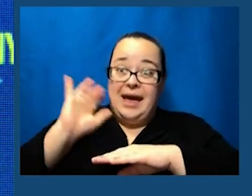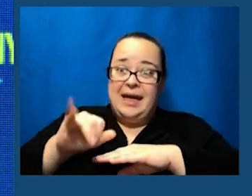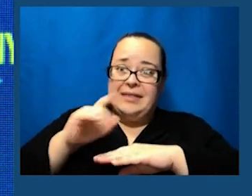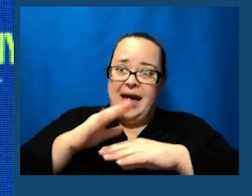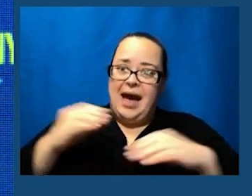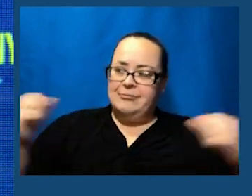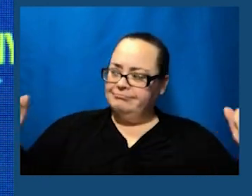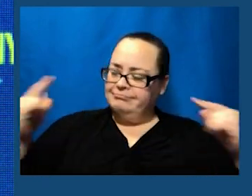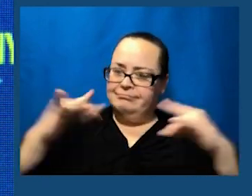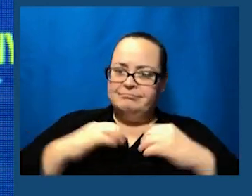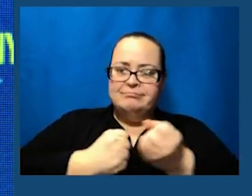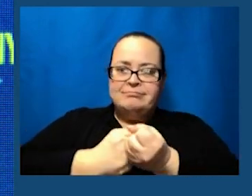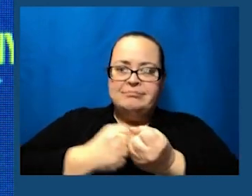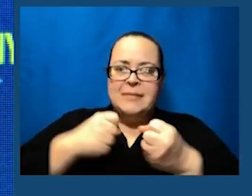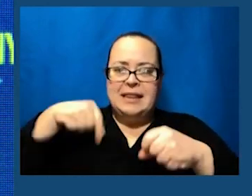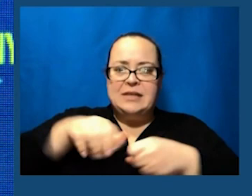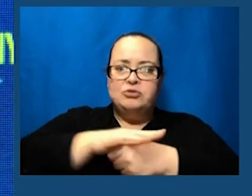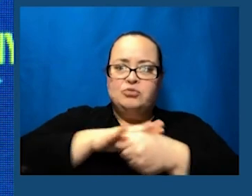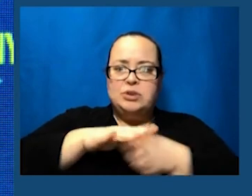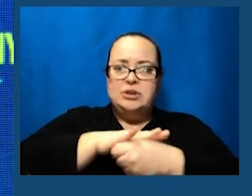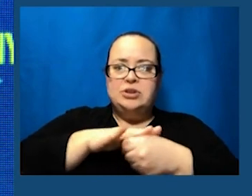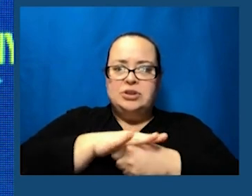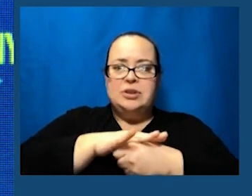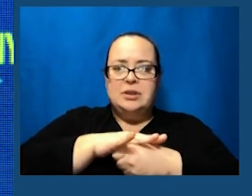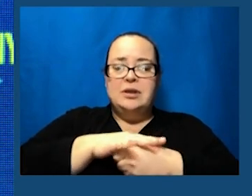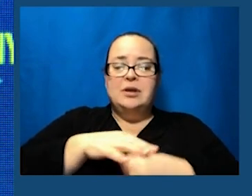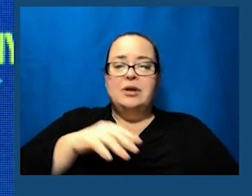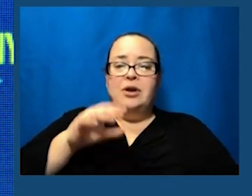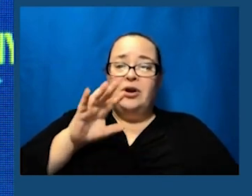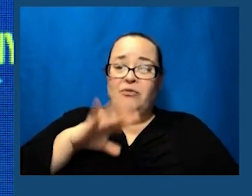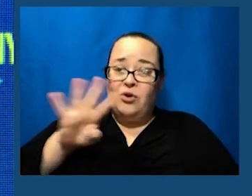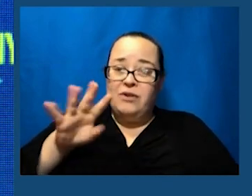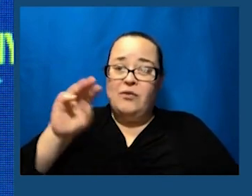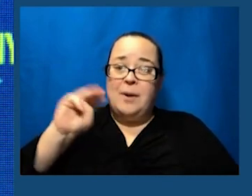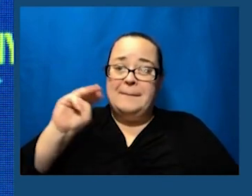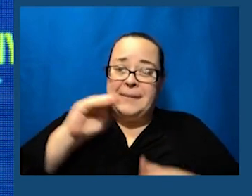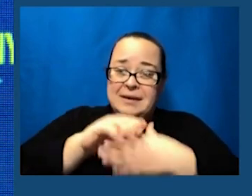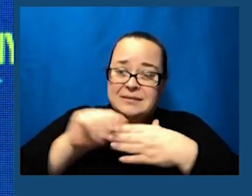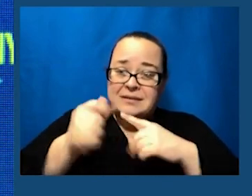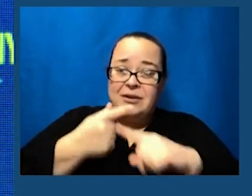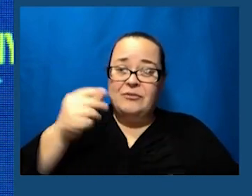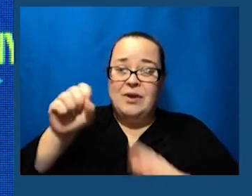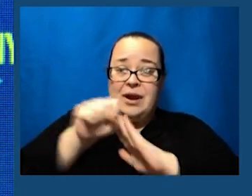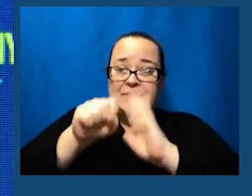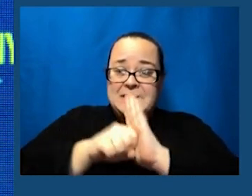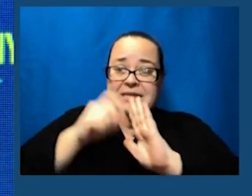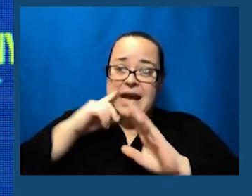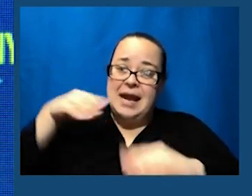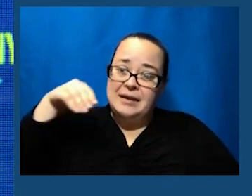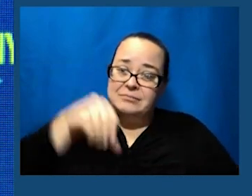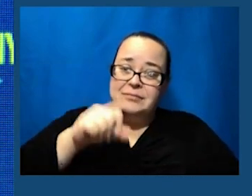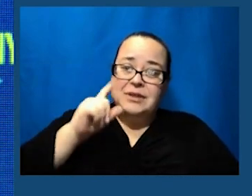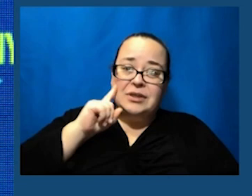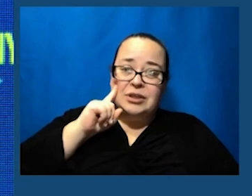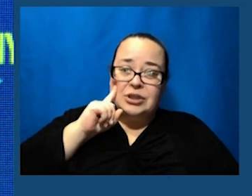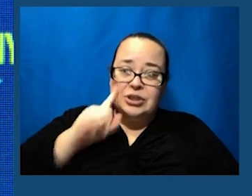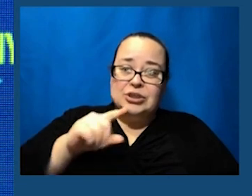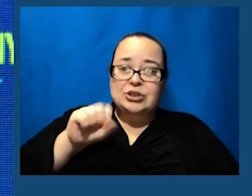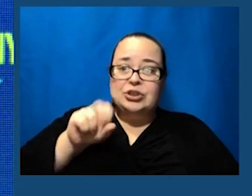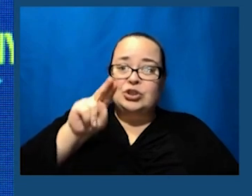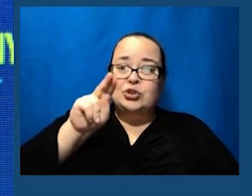November, $44 million from the state in SUNY Poly because I committed to these companies. You come